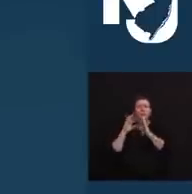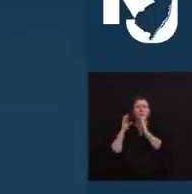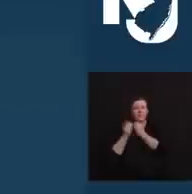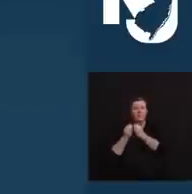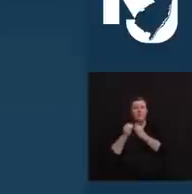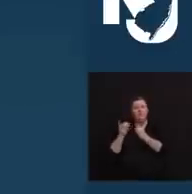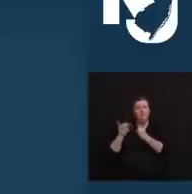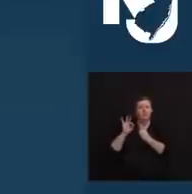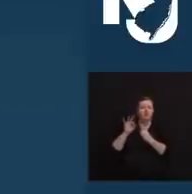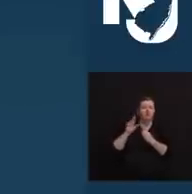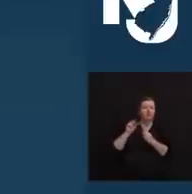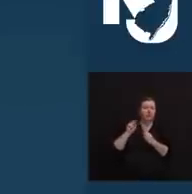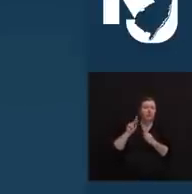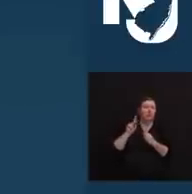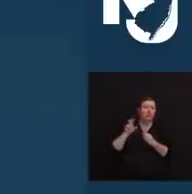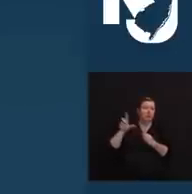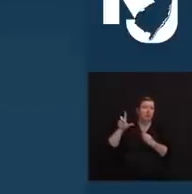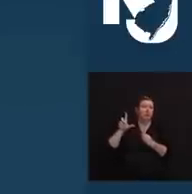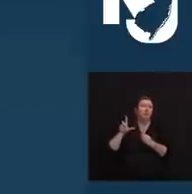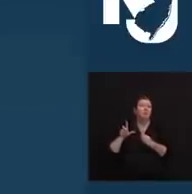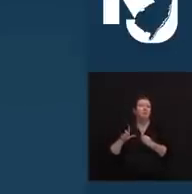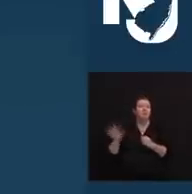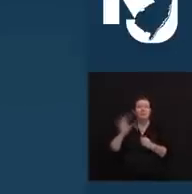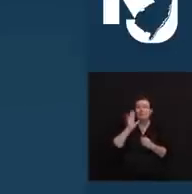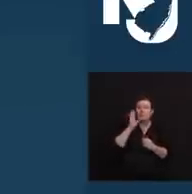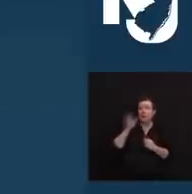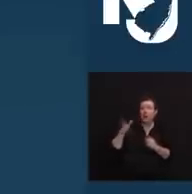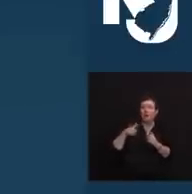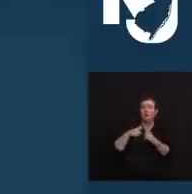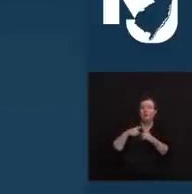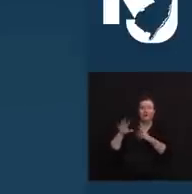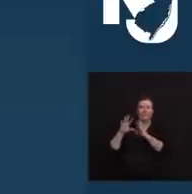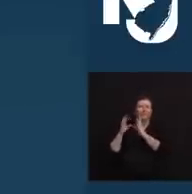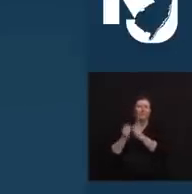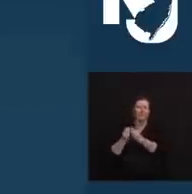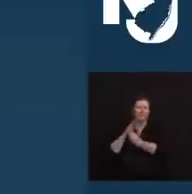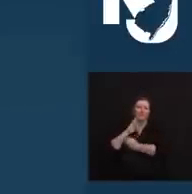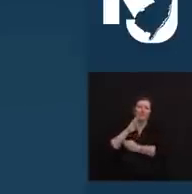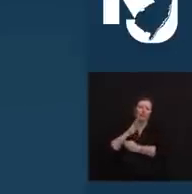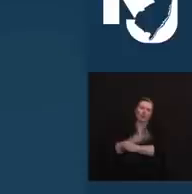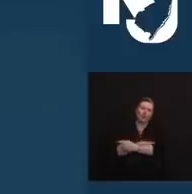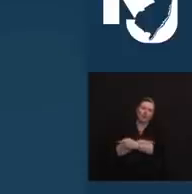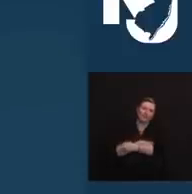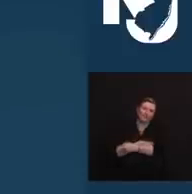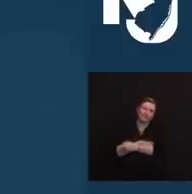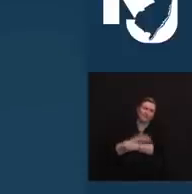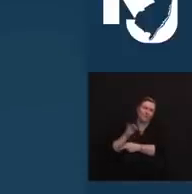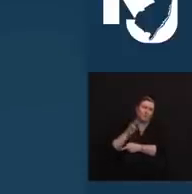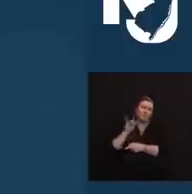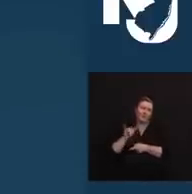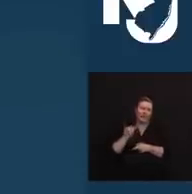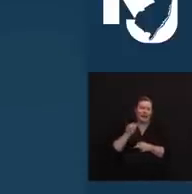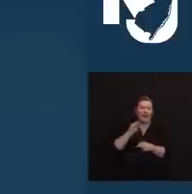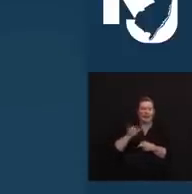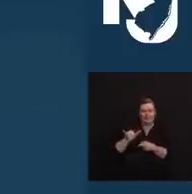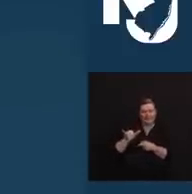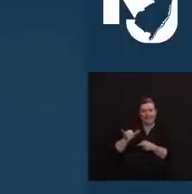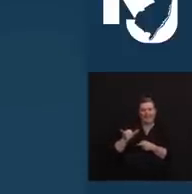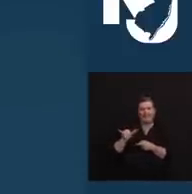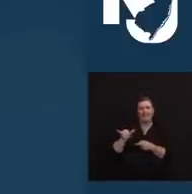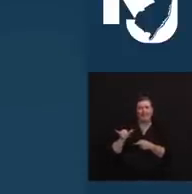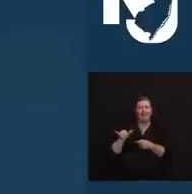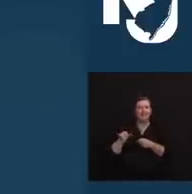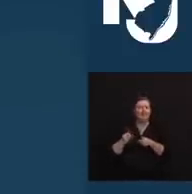was an additional grandmother to their 2 daughters, Susie and Amy. And I had the great honor of speaking with Amy on Monday, and